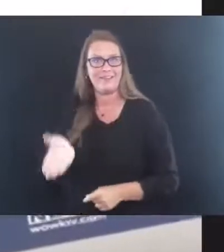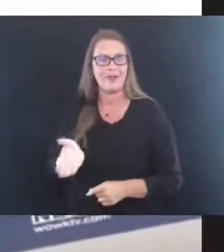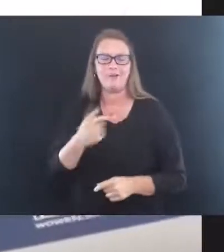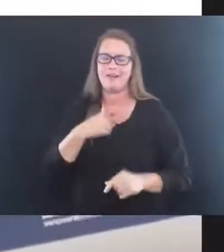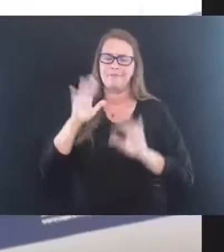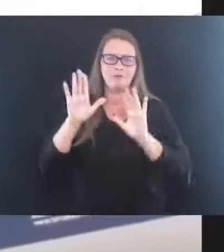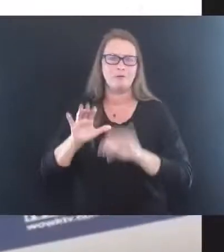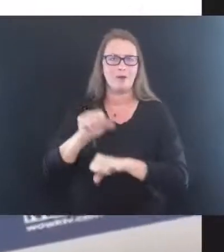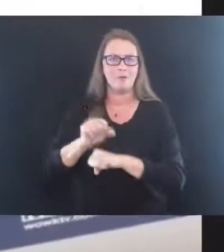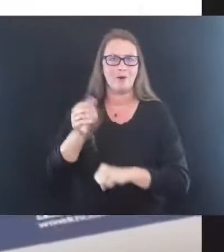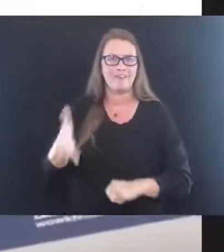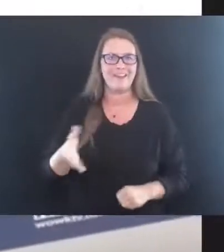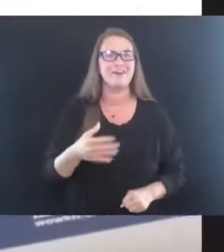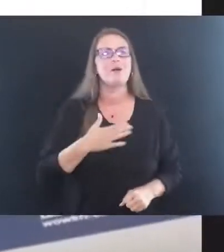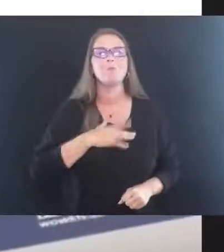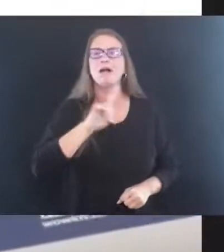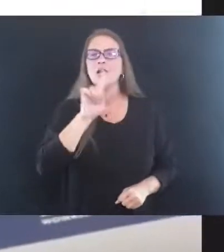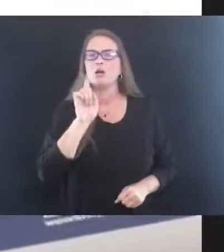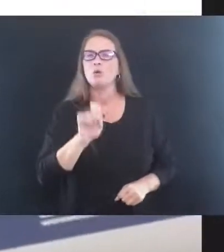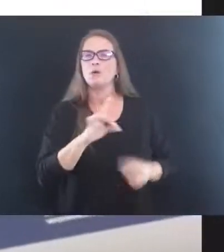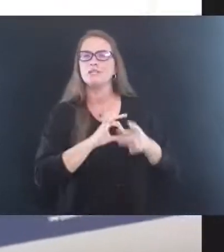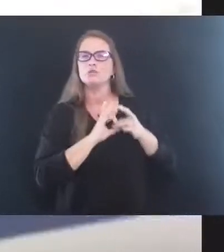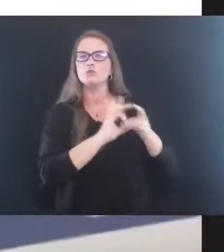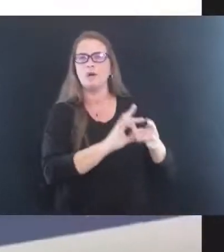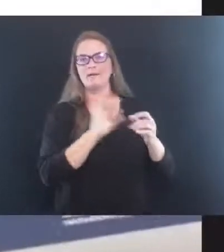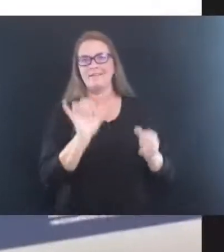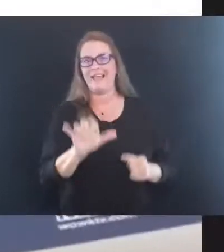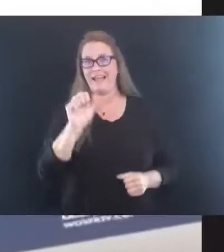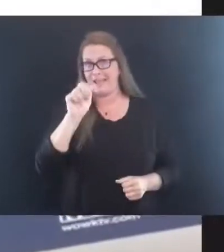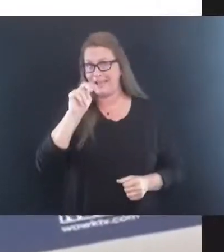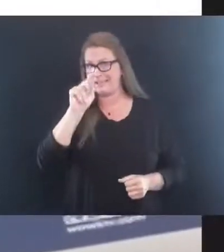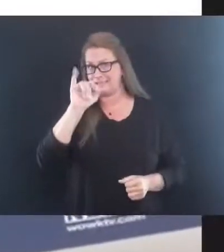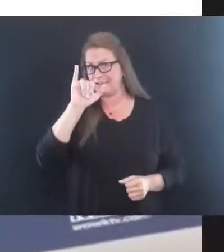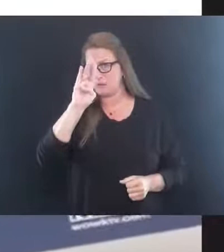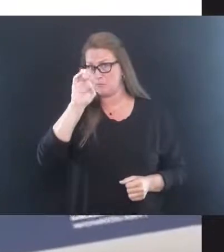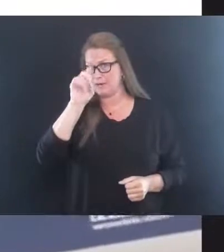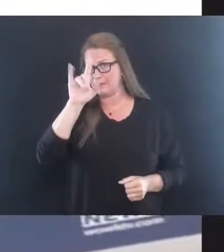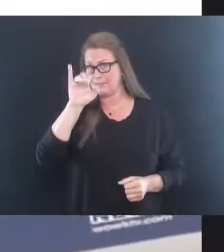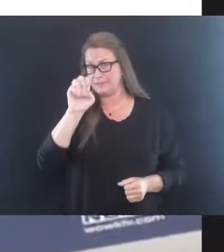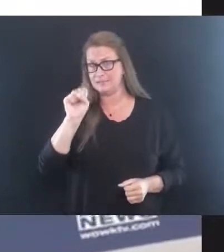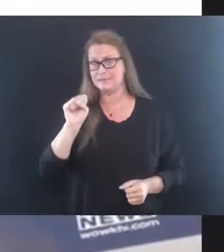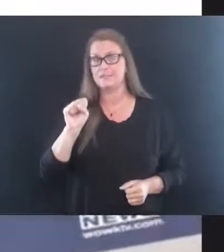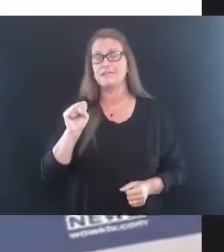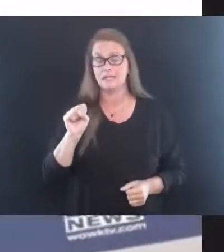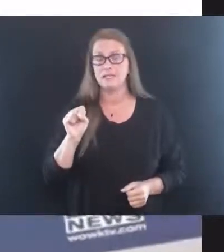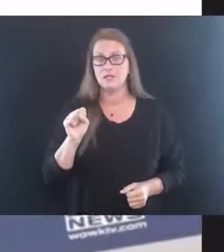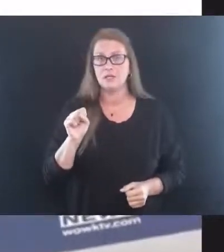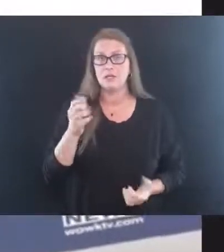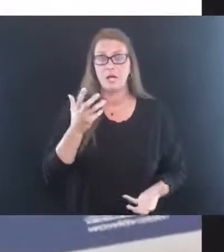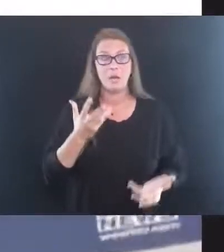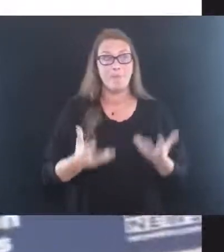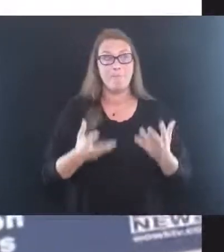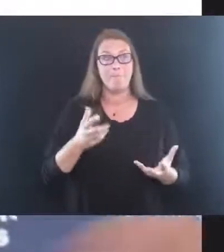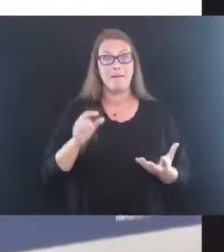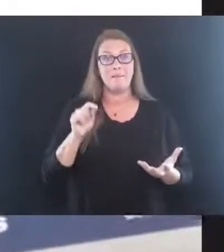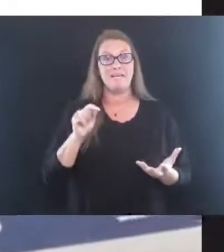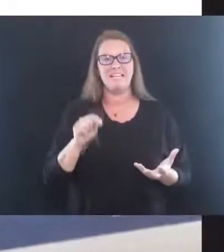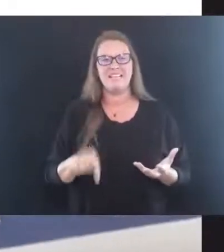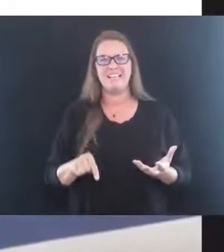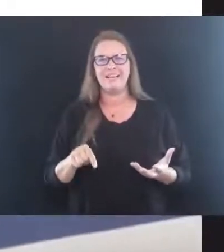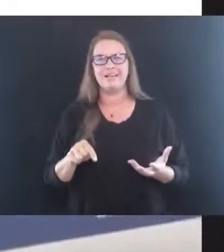great work. My question is related to the monoclonal antibodies. I heard on a radio talk show today, and maybe this is a conspiracy